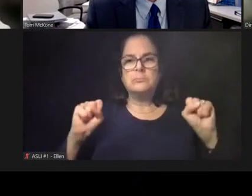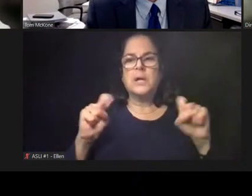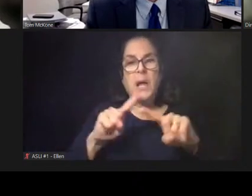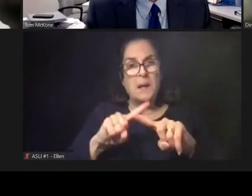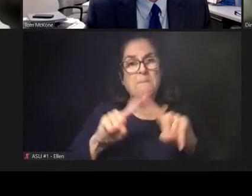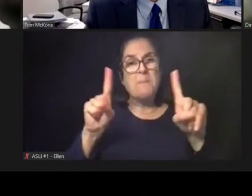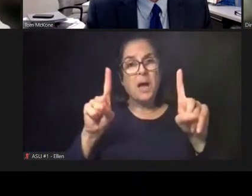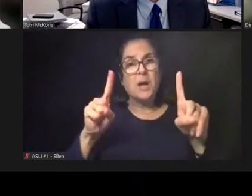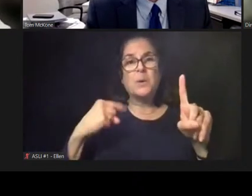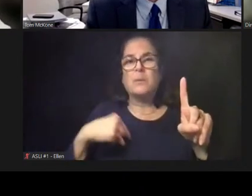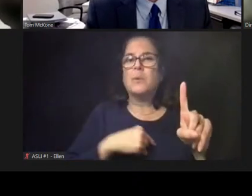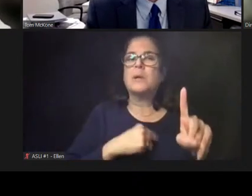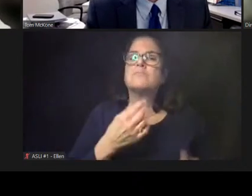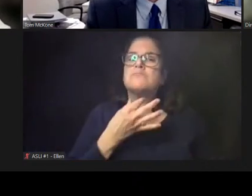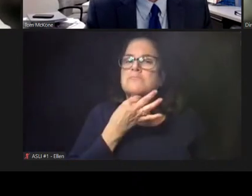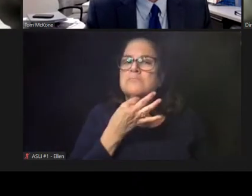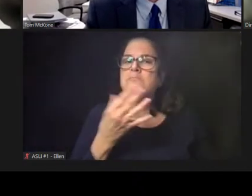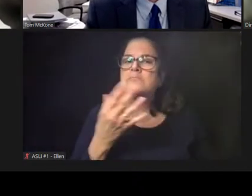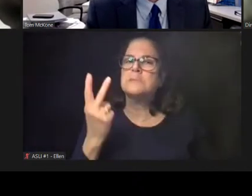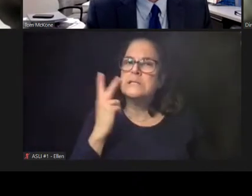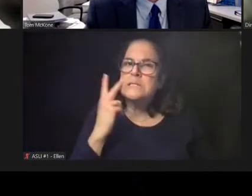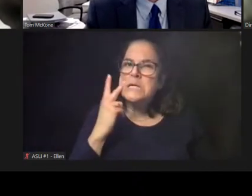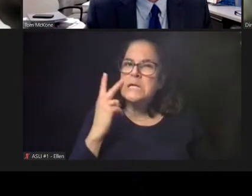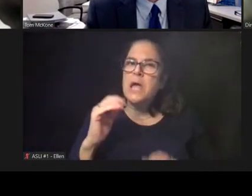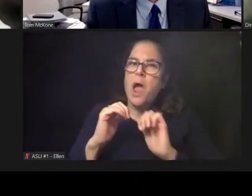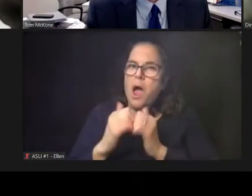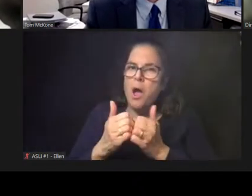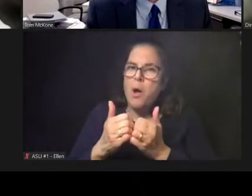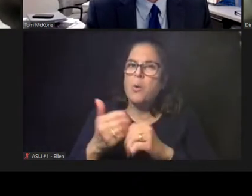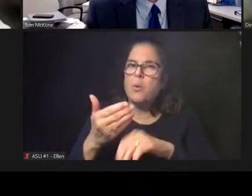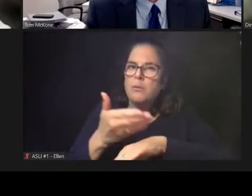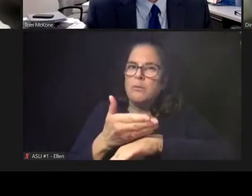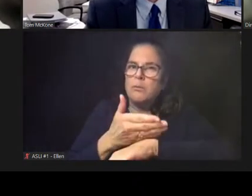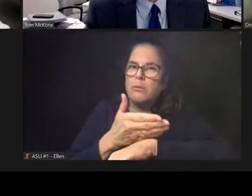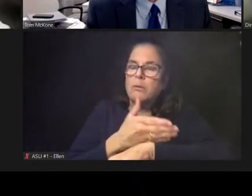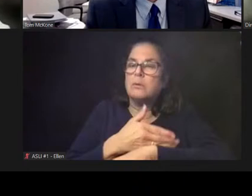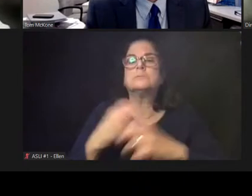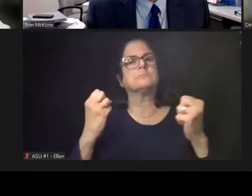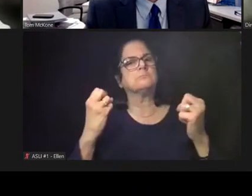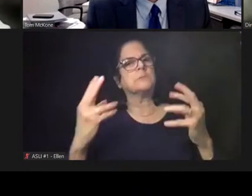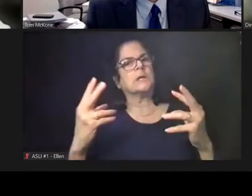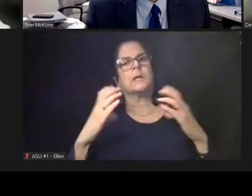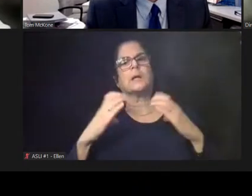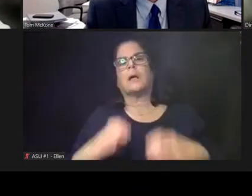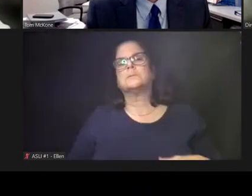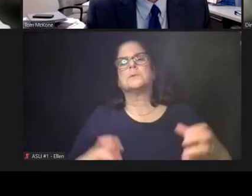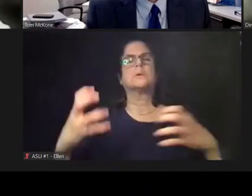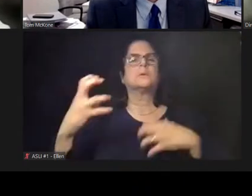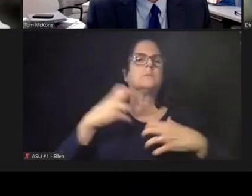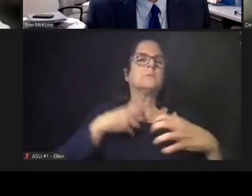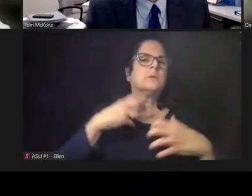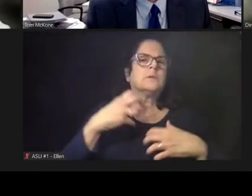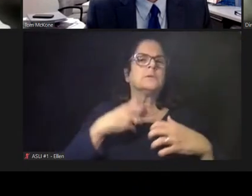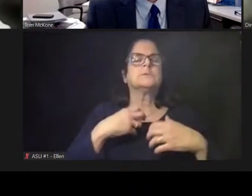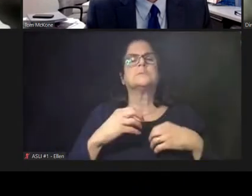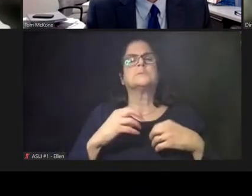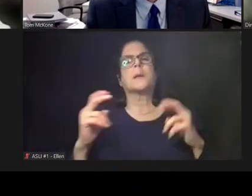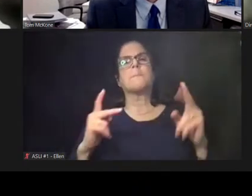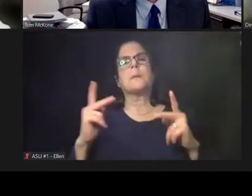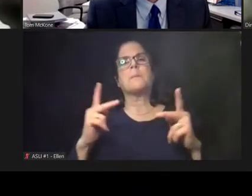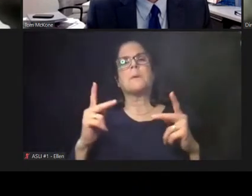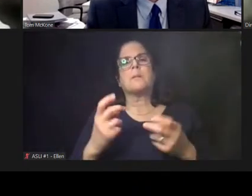we want to know how this is going, because we get a lot of complaints about people who